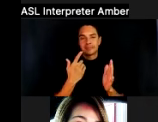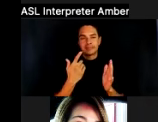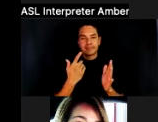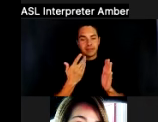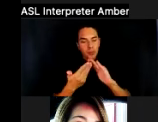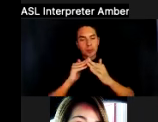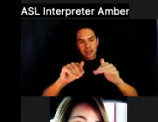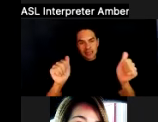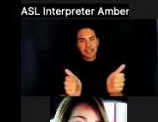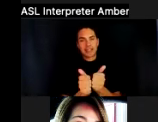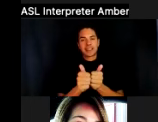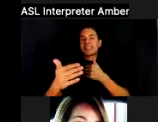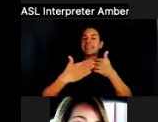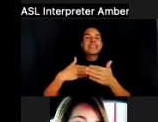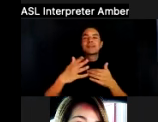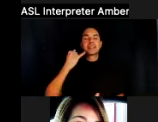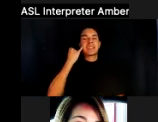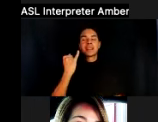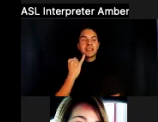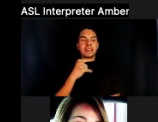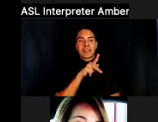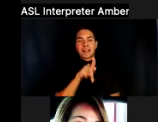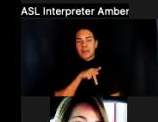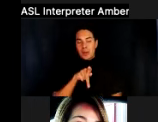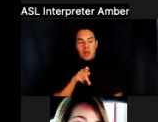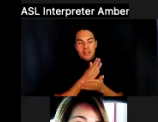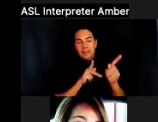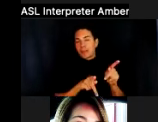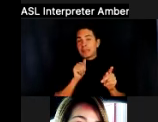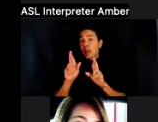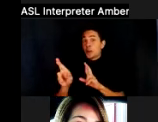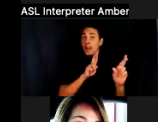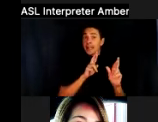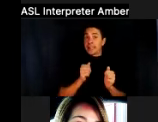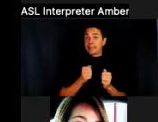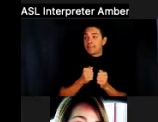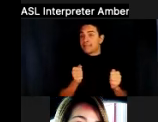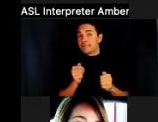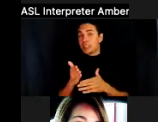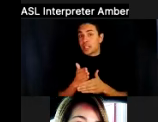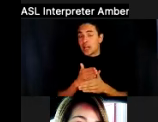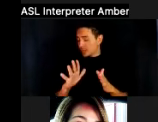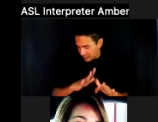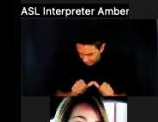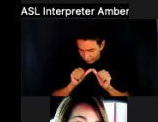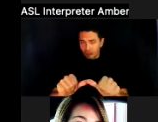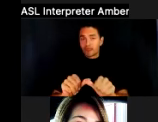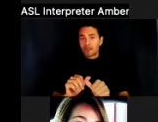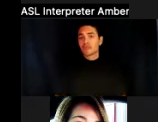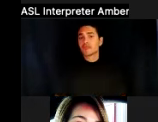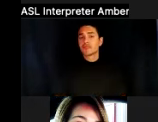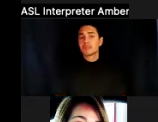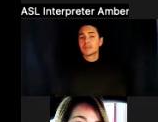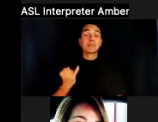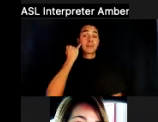together, even if some folks aren't necessarily ready, right, to share. And if